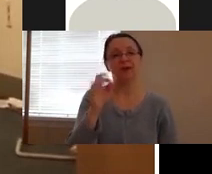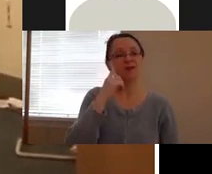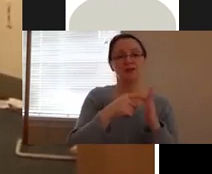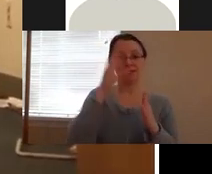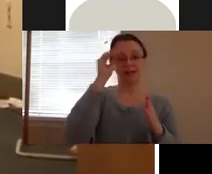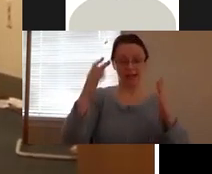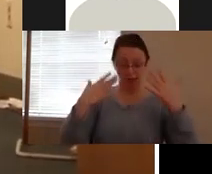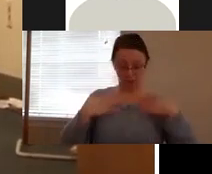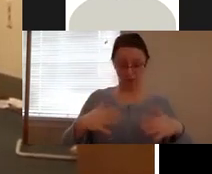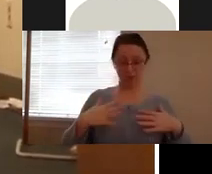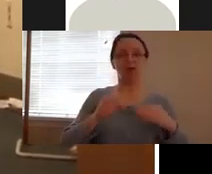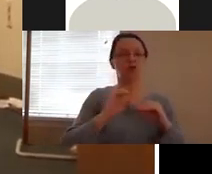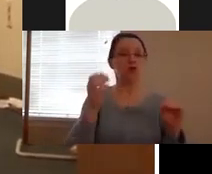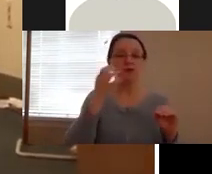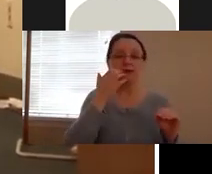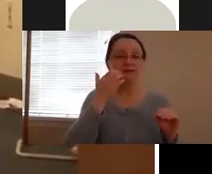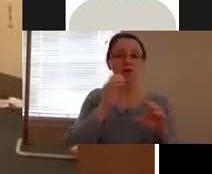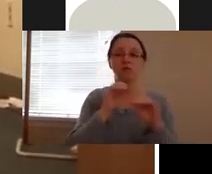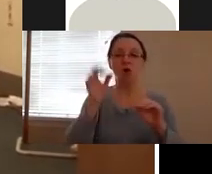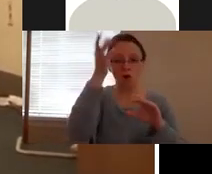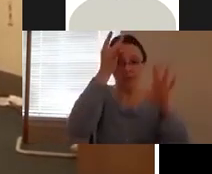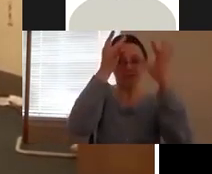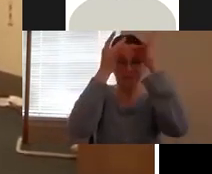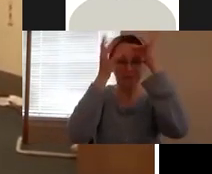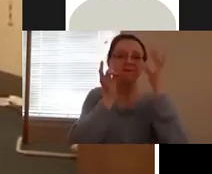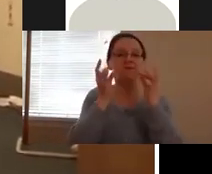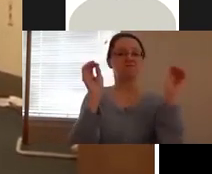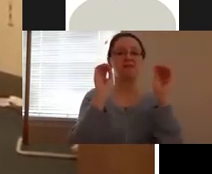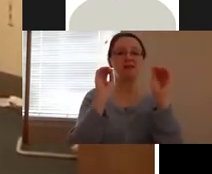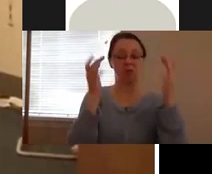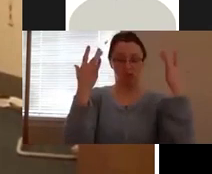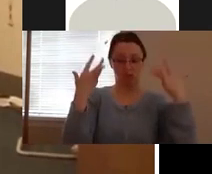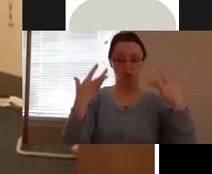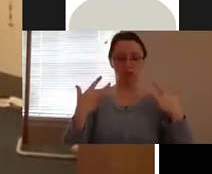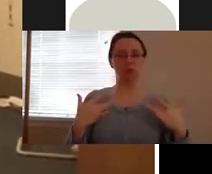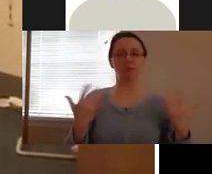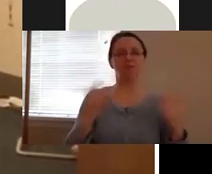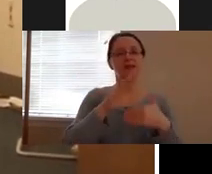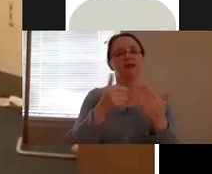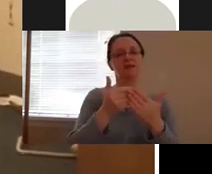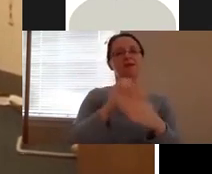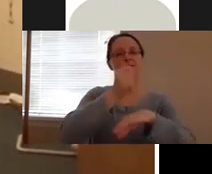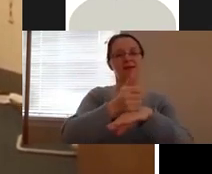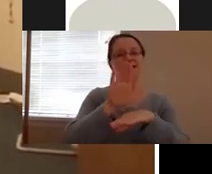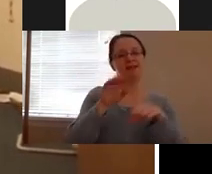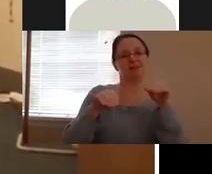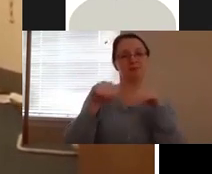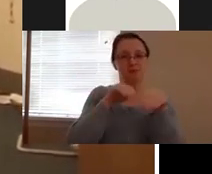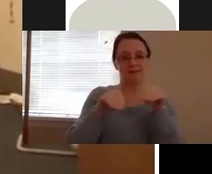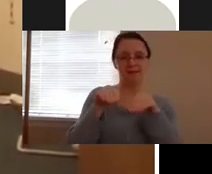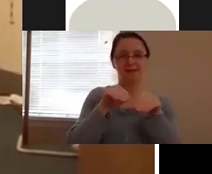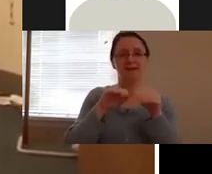have a cell phone. He doesn't have any devices on himself. Like, it's all based on how the wireless